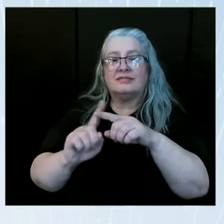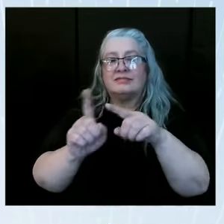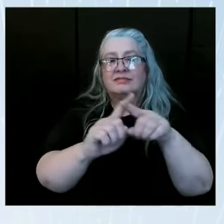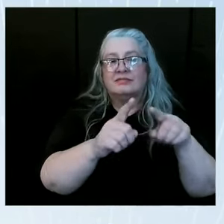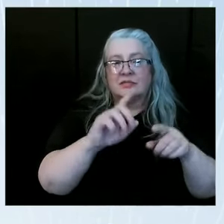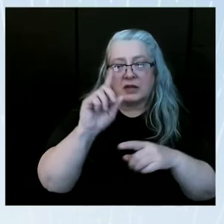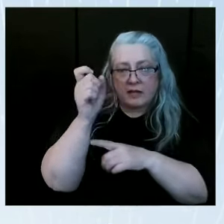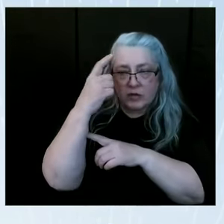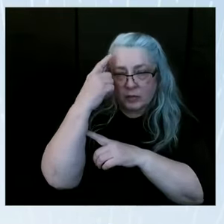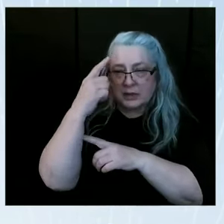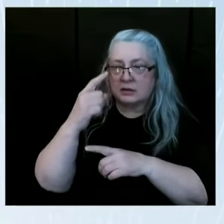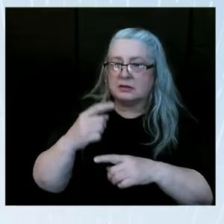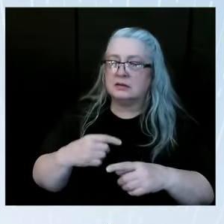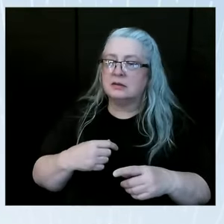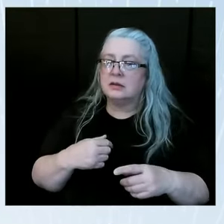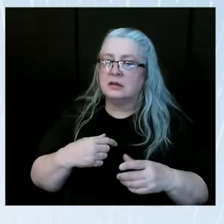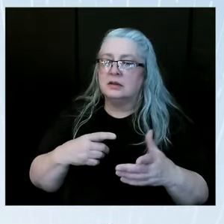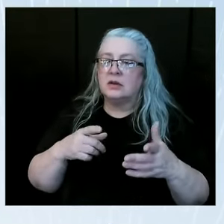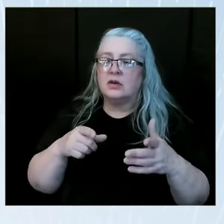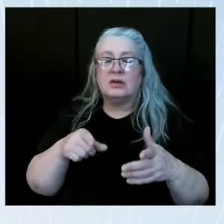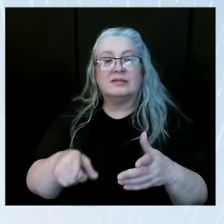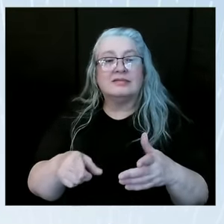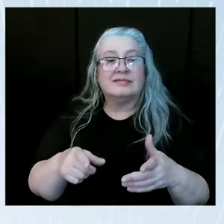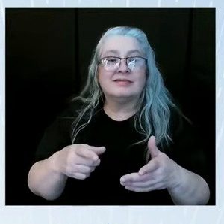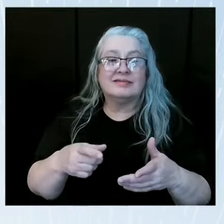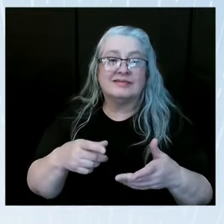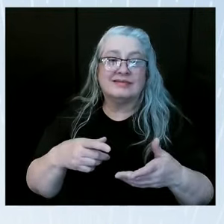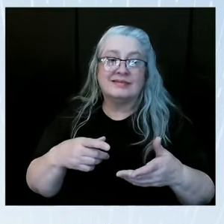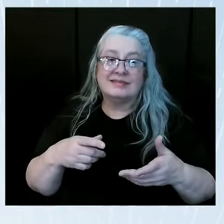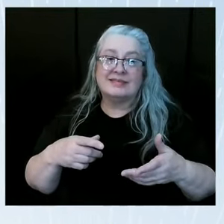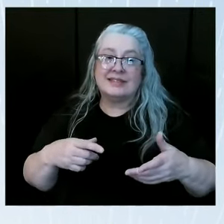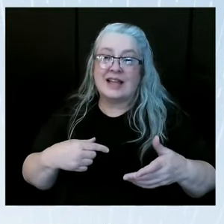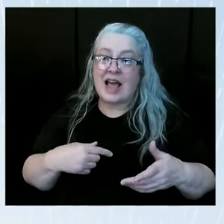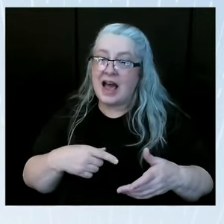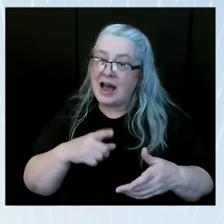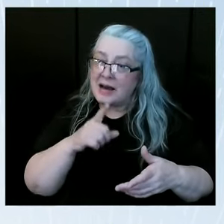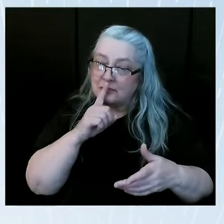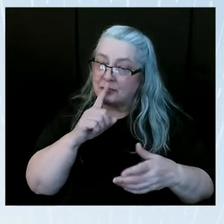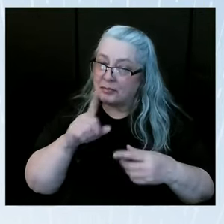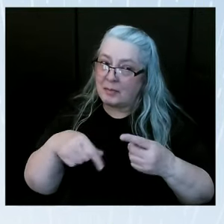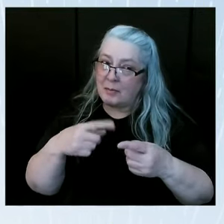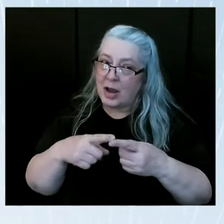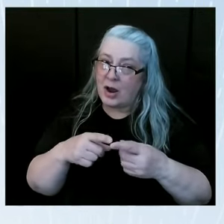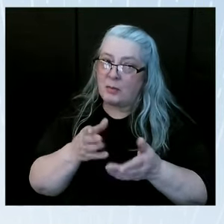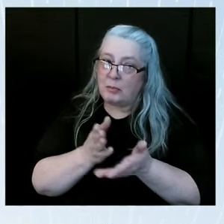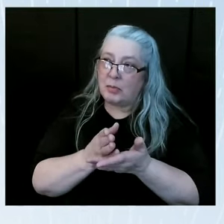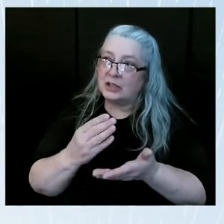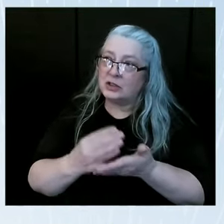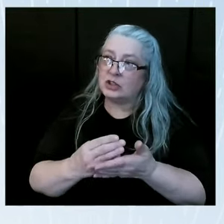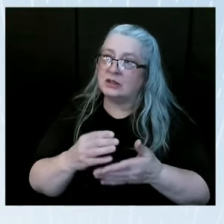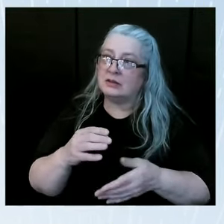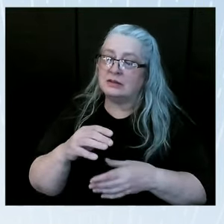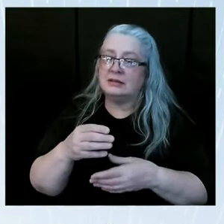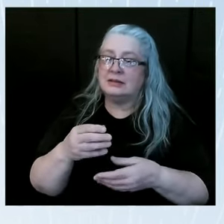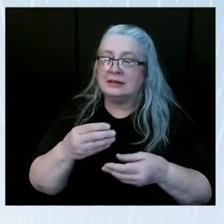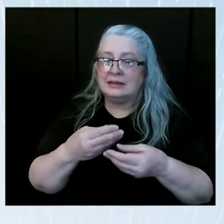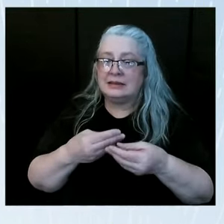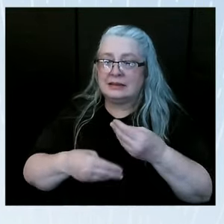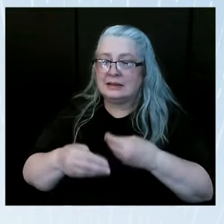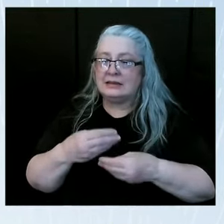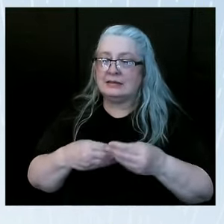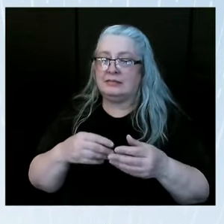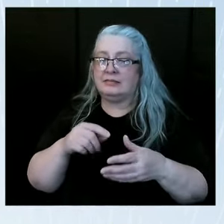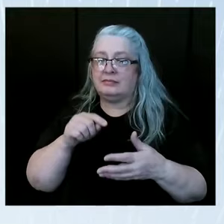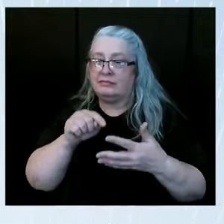the Office of Management and Budget and the Deputy Director, Nanny Coloretti. Over to you. Thank you. I come here